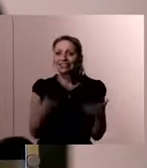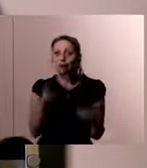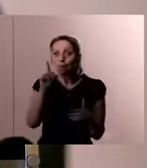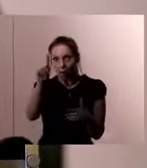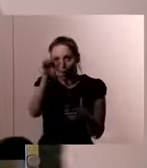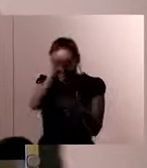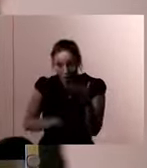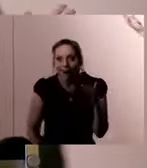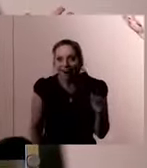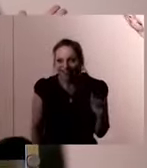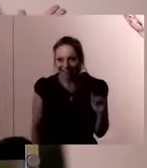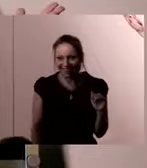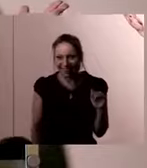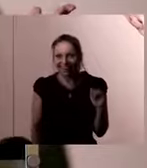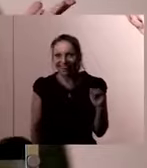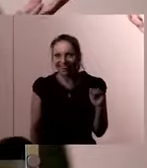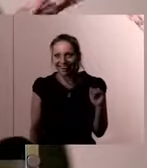it.